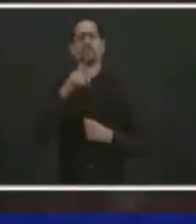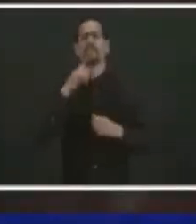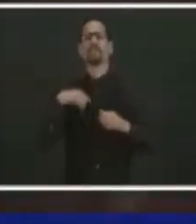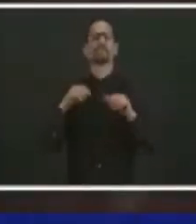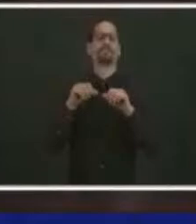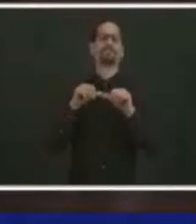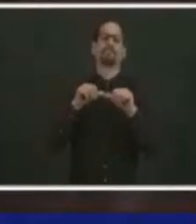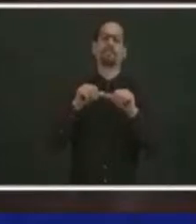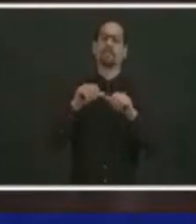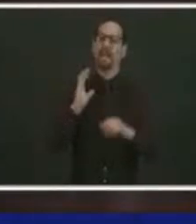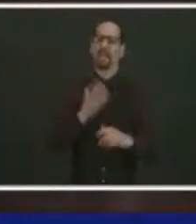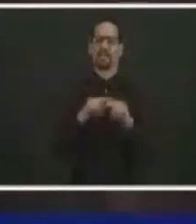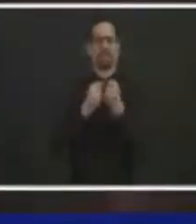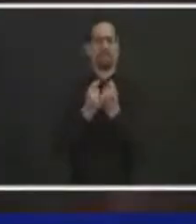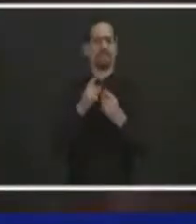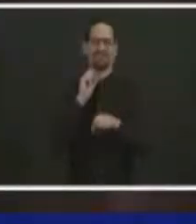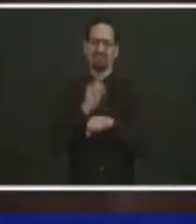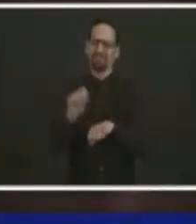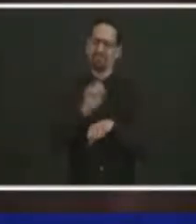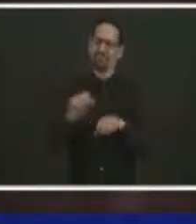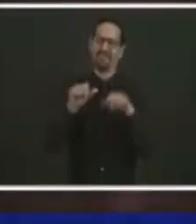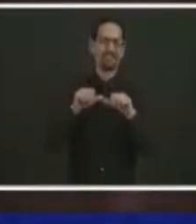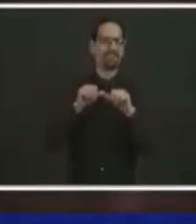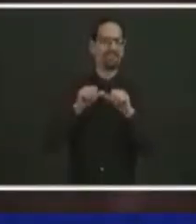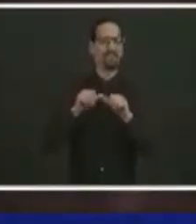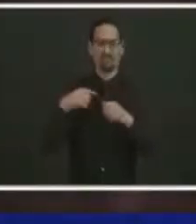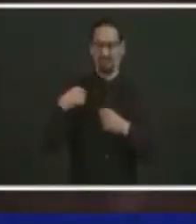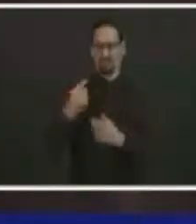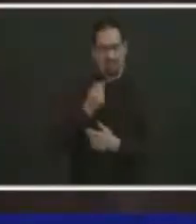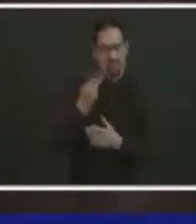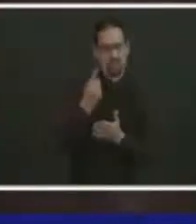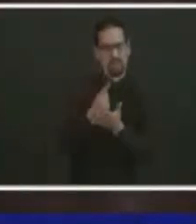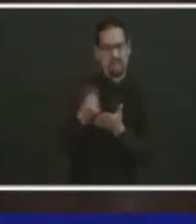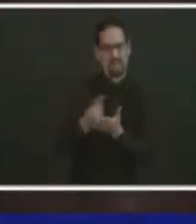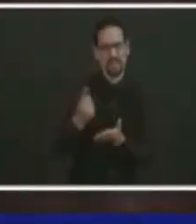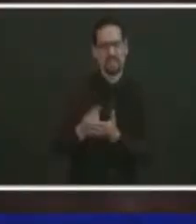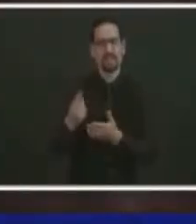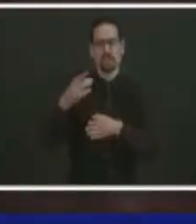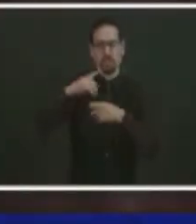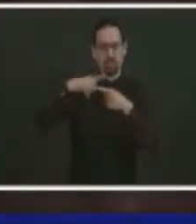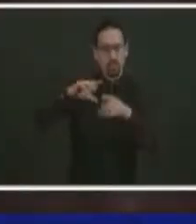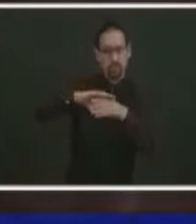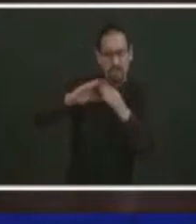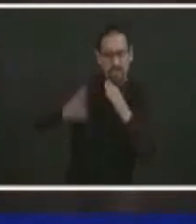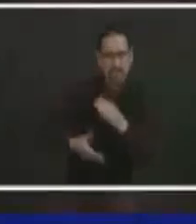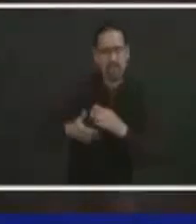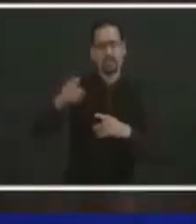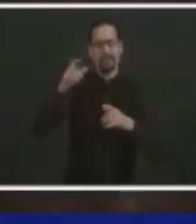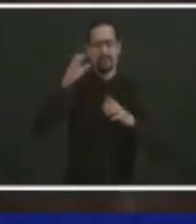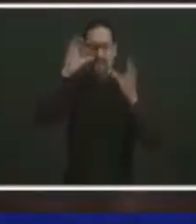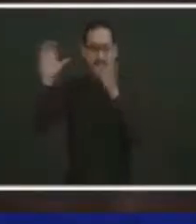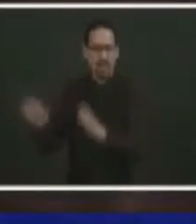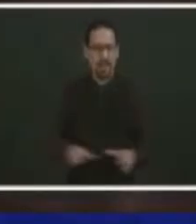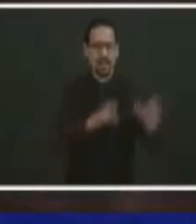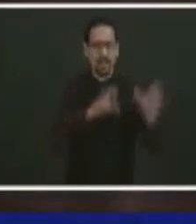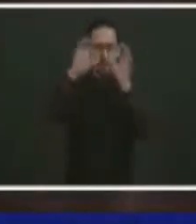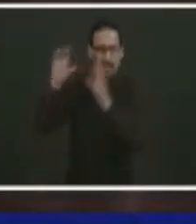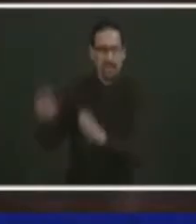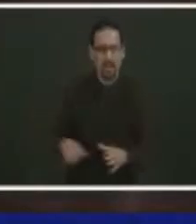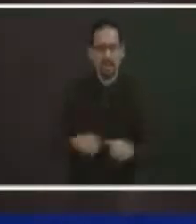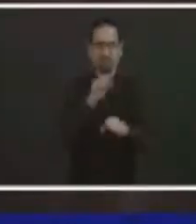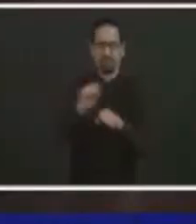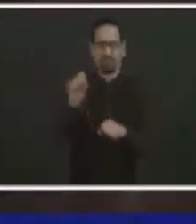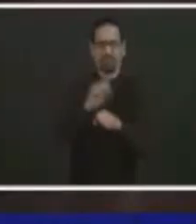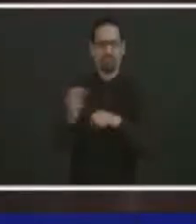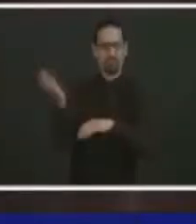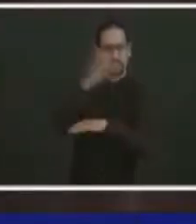that's worked on this for weeks through the weekend. I was up reviewing through the night. We will be talking to the governor about